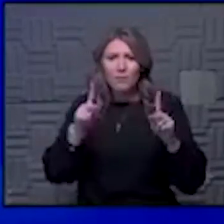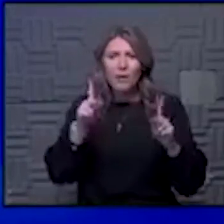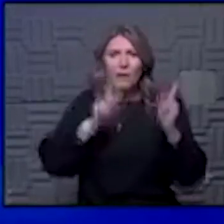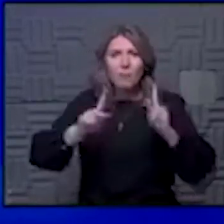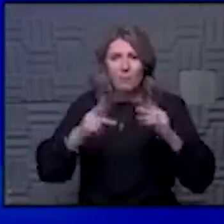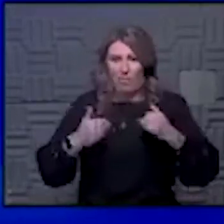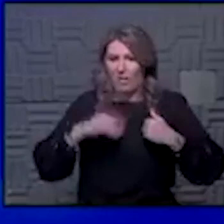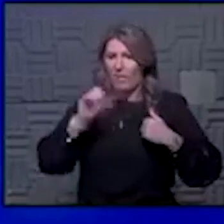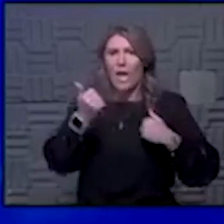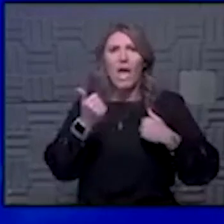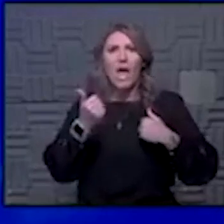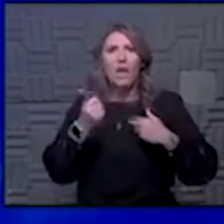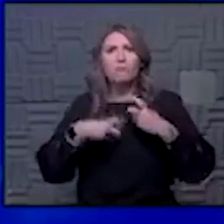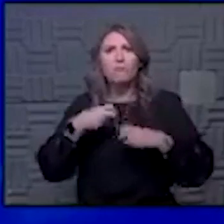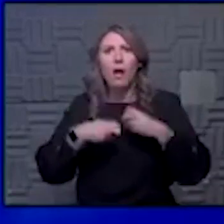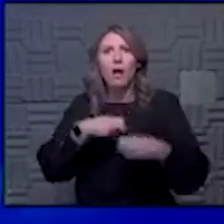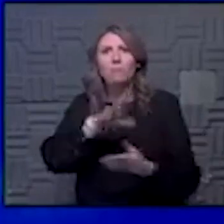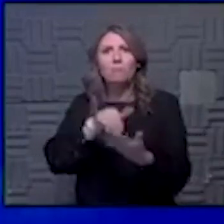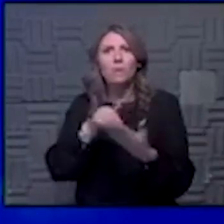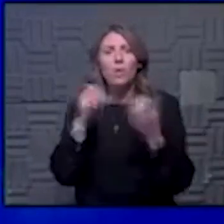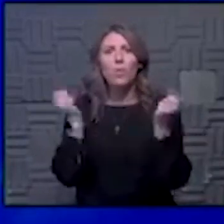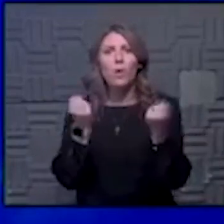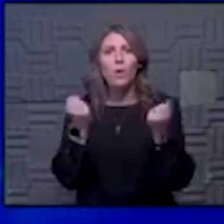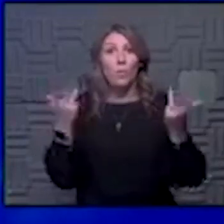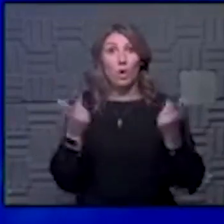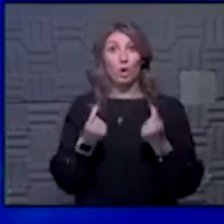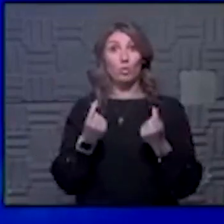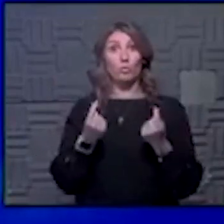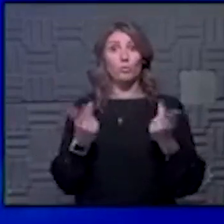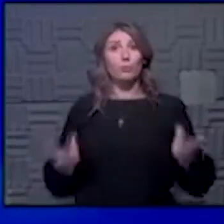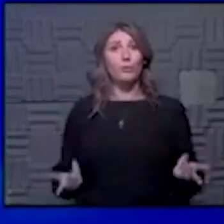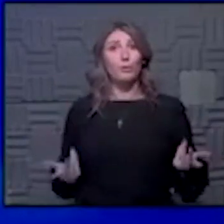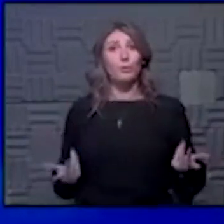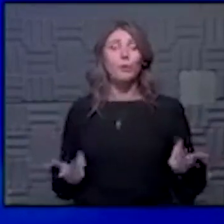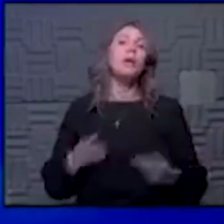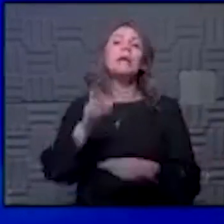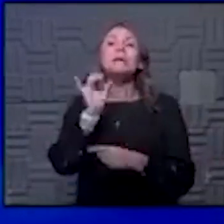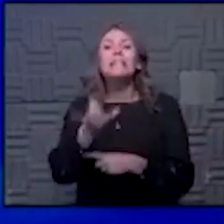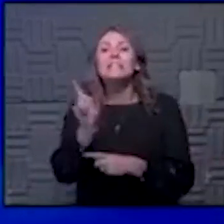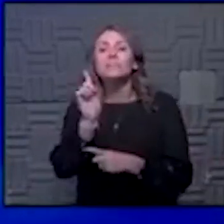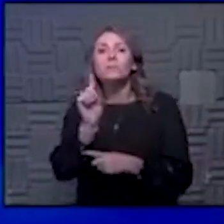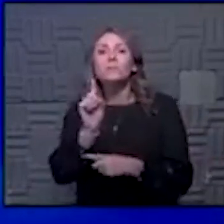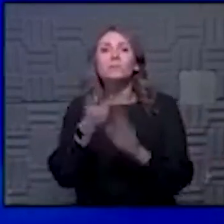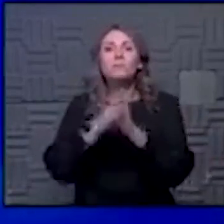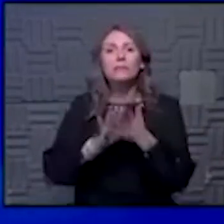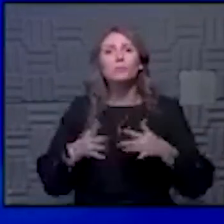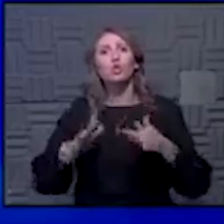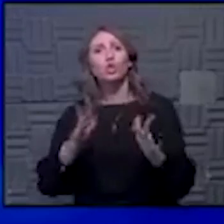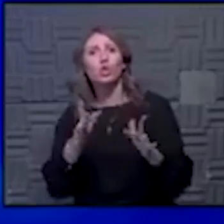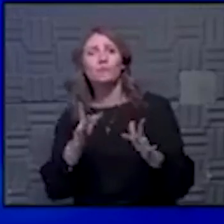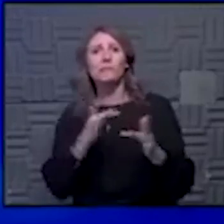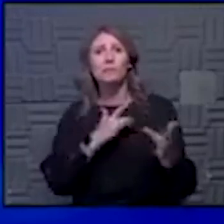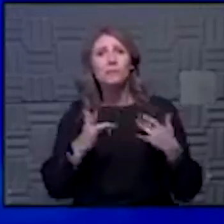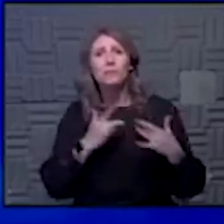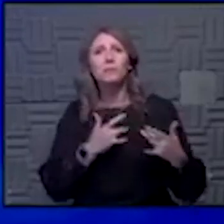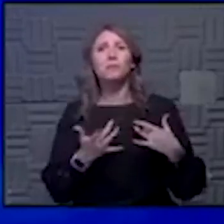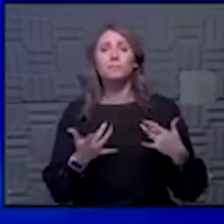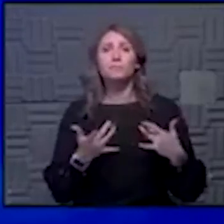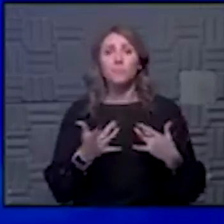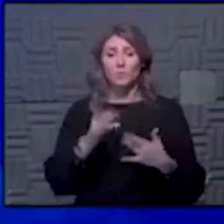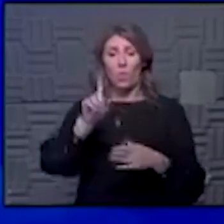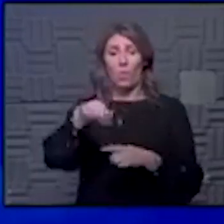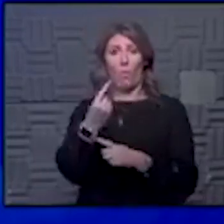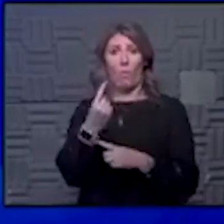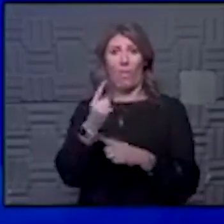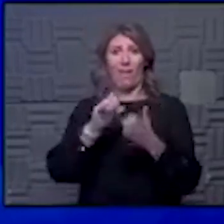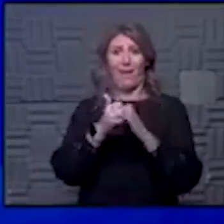in with other problems in the middle of the winter. What are we going to do with that? And I think that's where we get really nervous. And the only way to